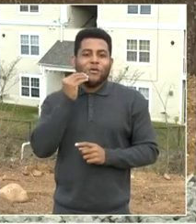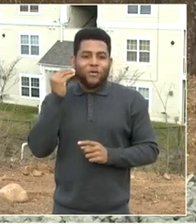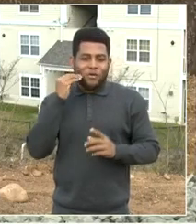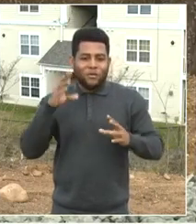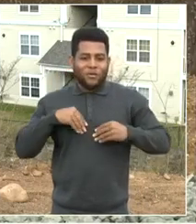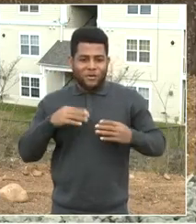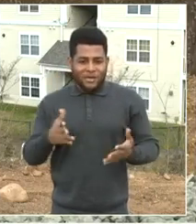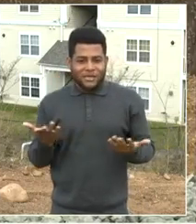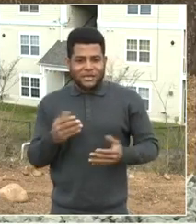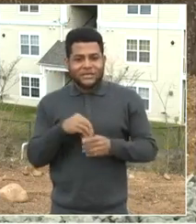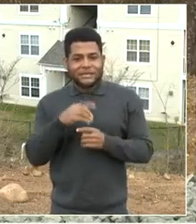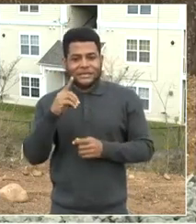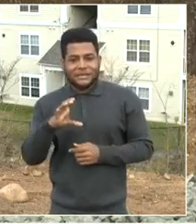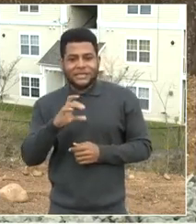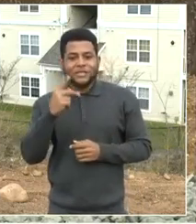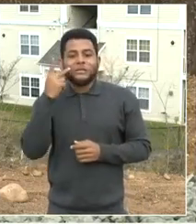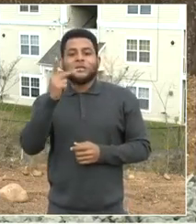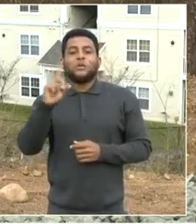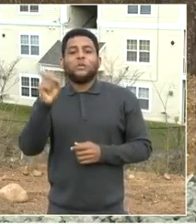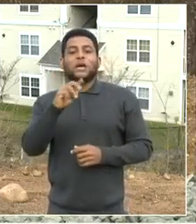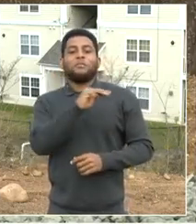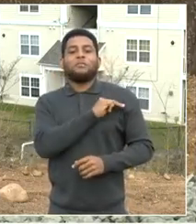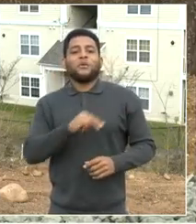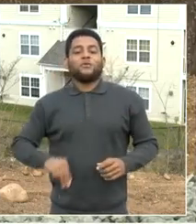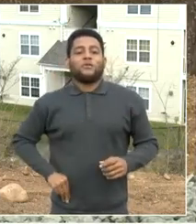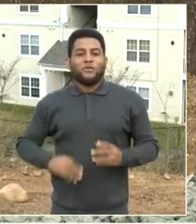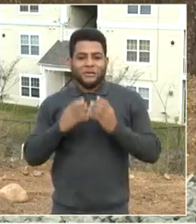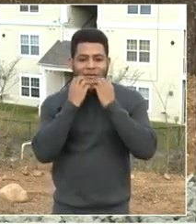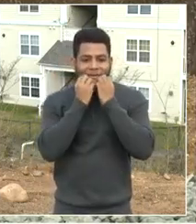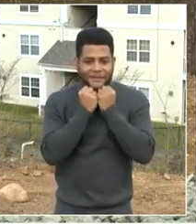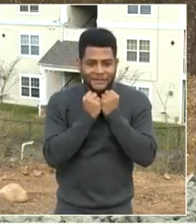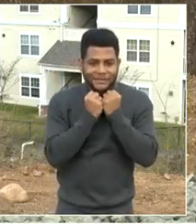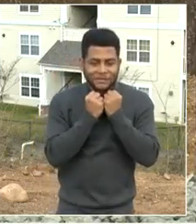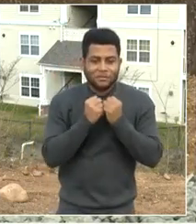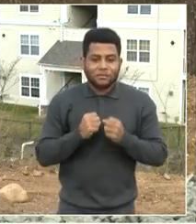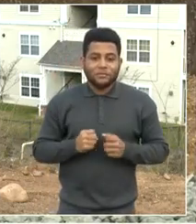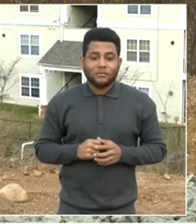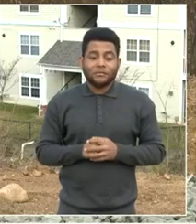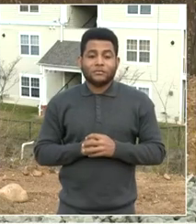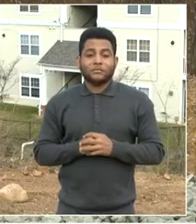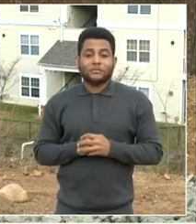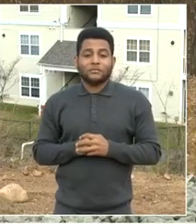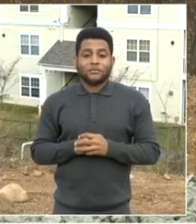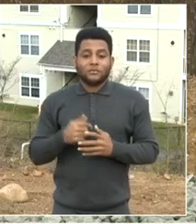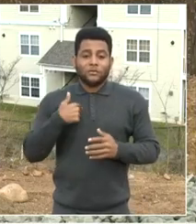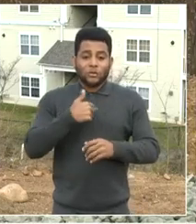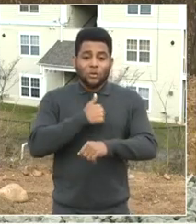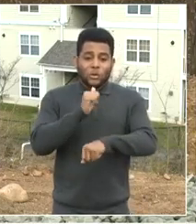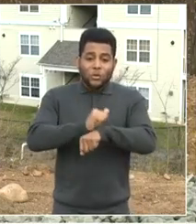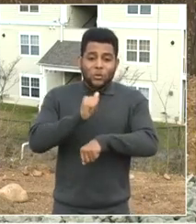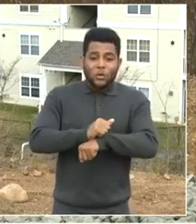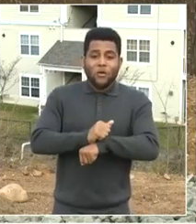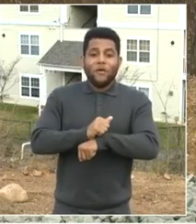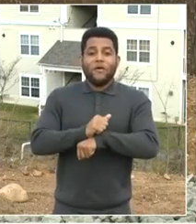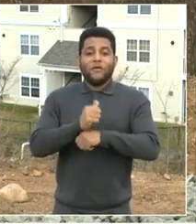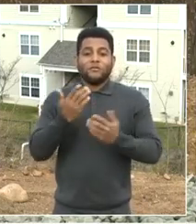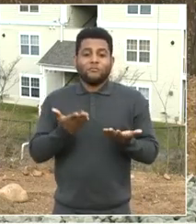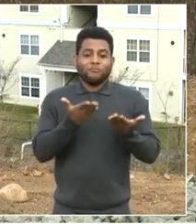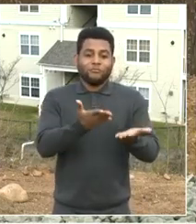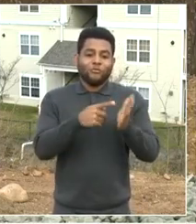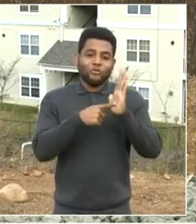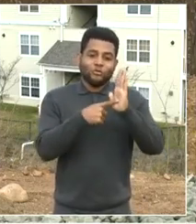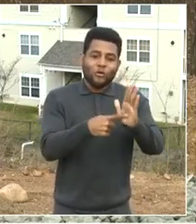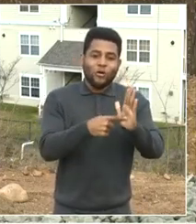Fair Shot Week, where the Bowser administration has been highlighting various new and existing programs designed to give Washingtonians a fair shot